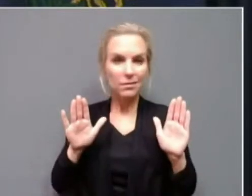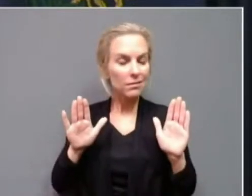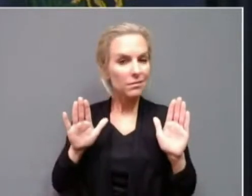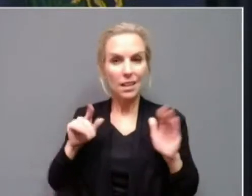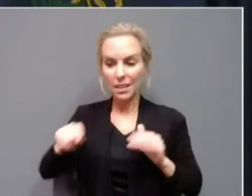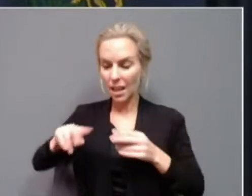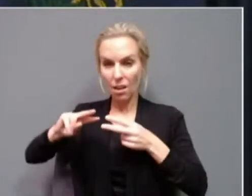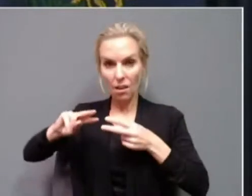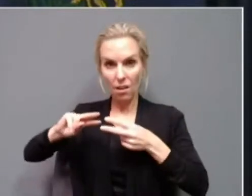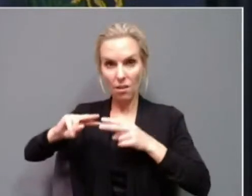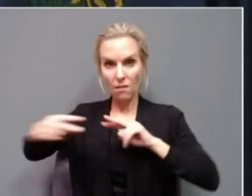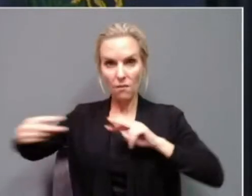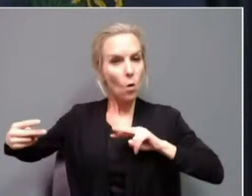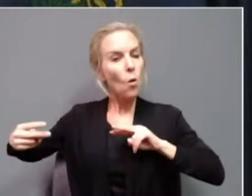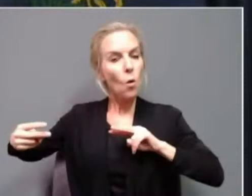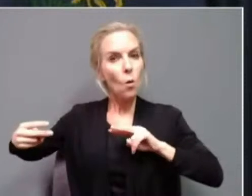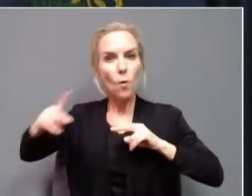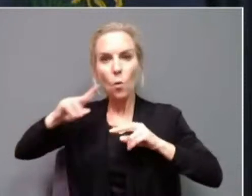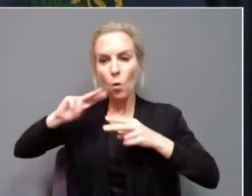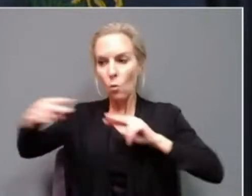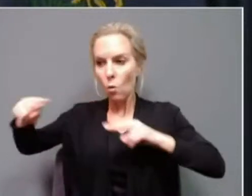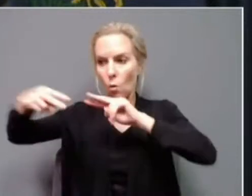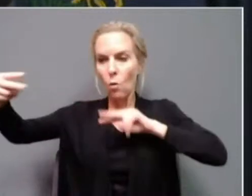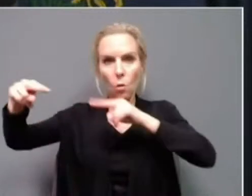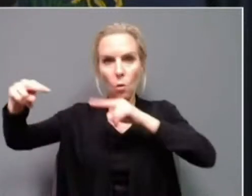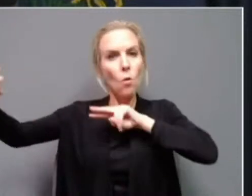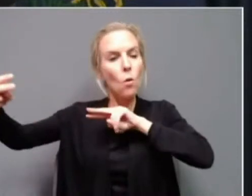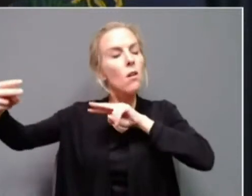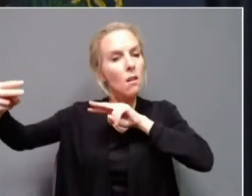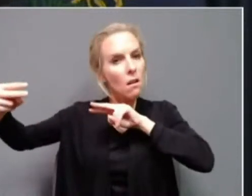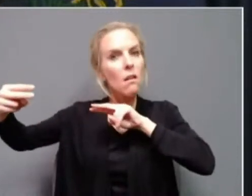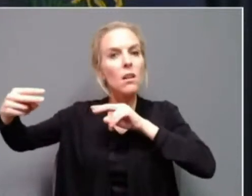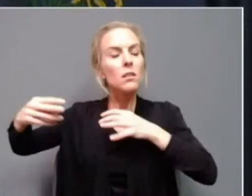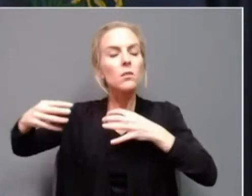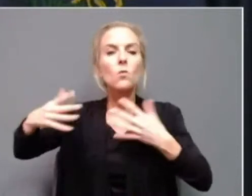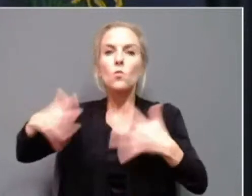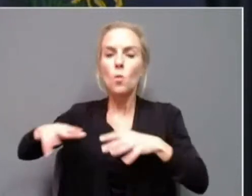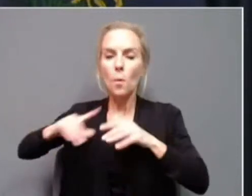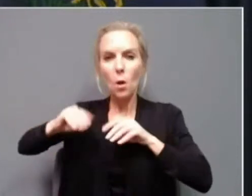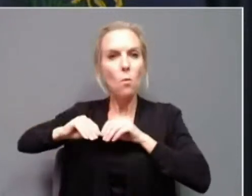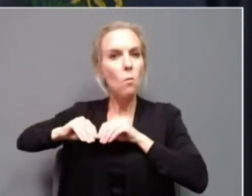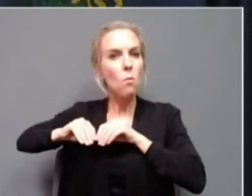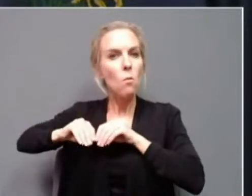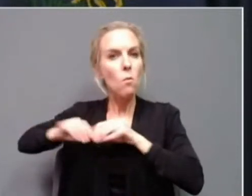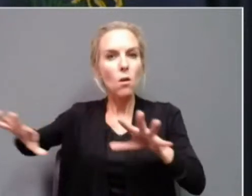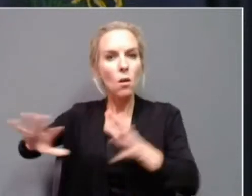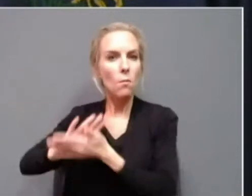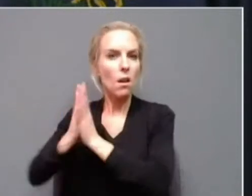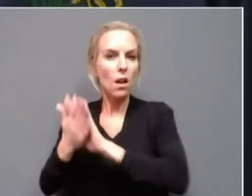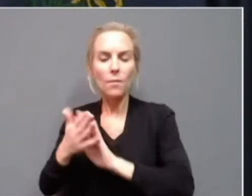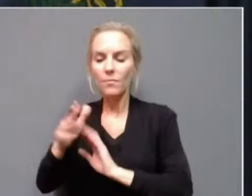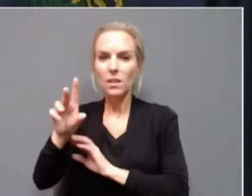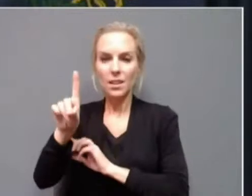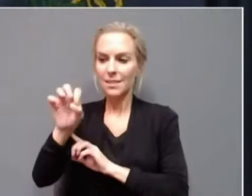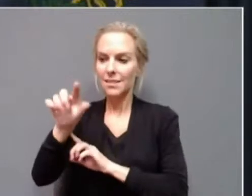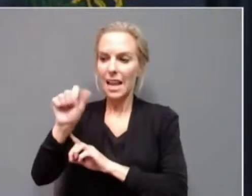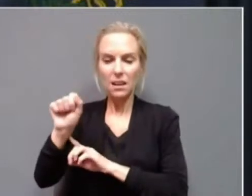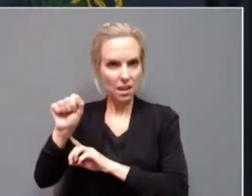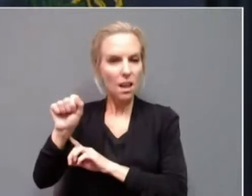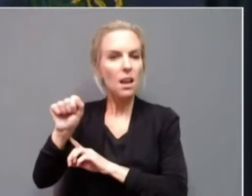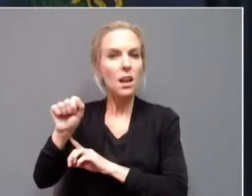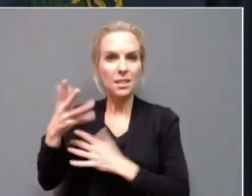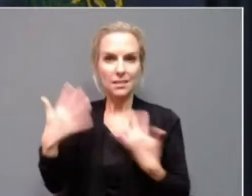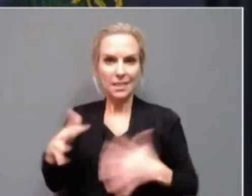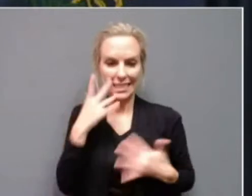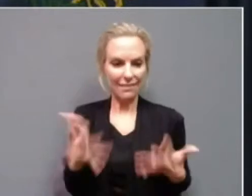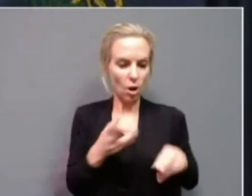has resulted in a more contagious and dangerous Delta variant. And currently we are seeing an increase of cases